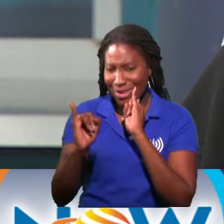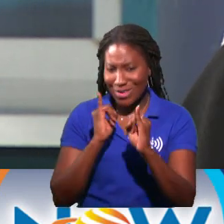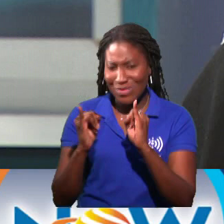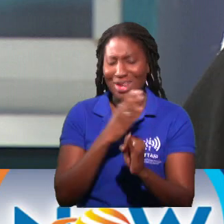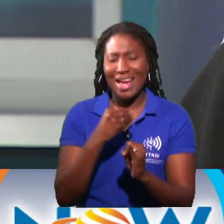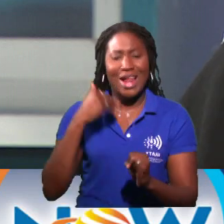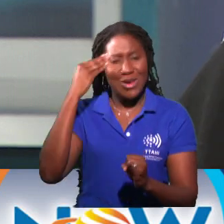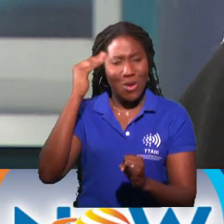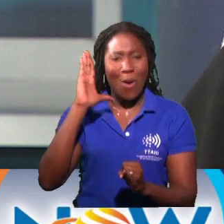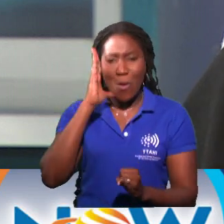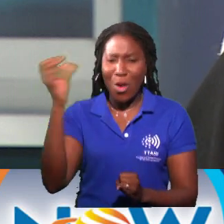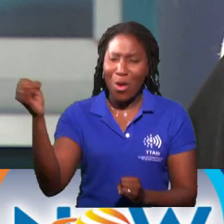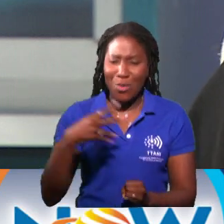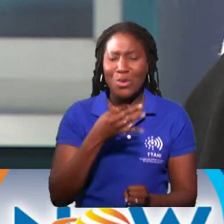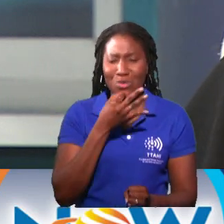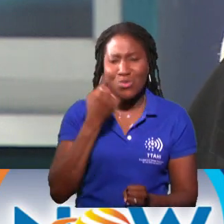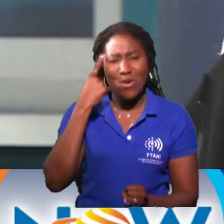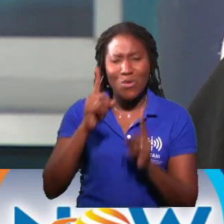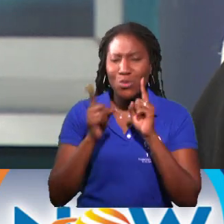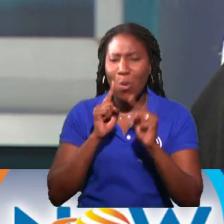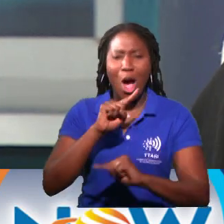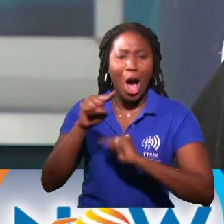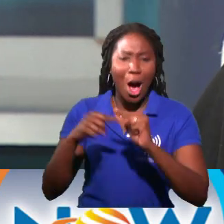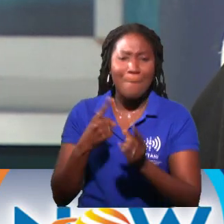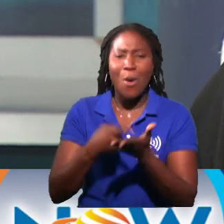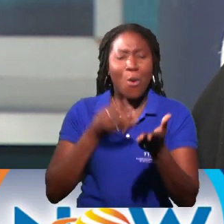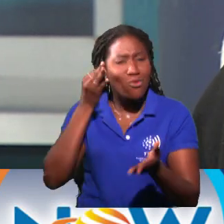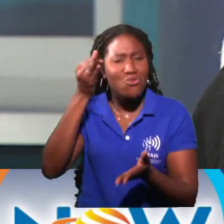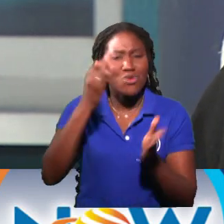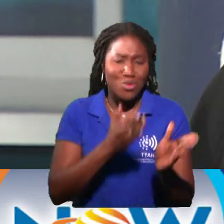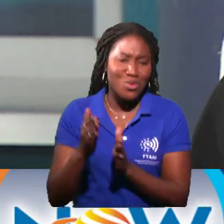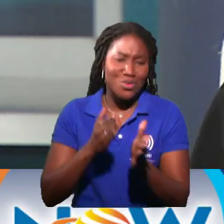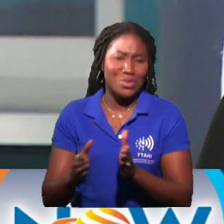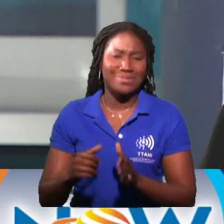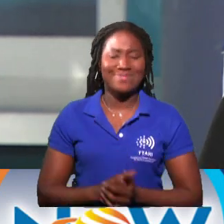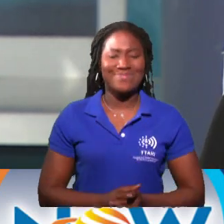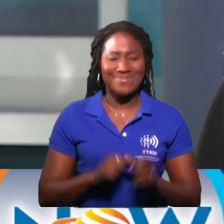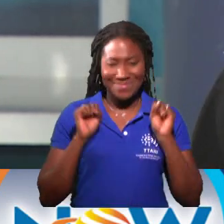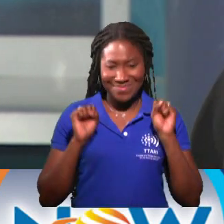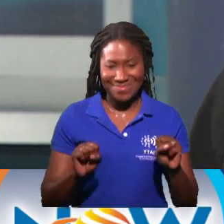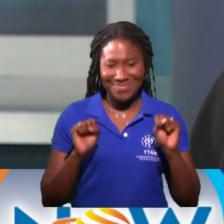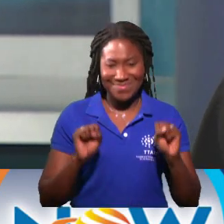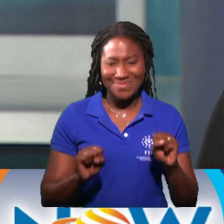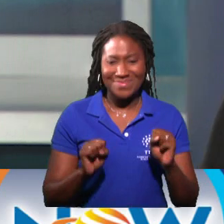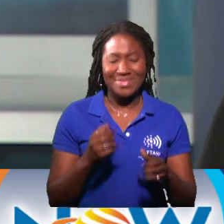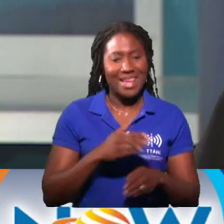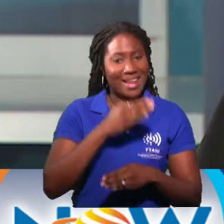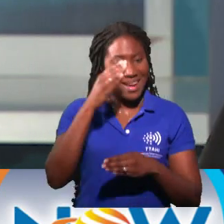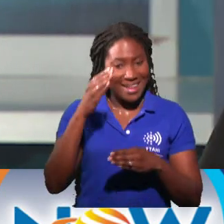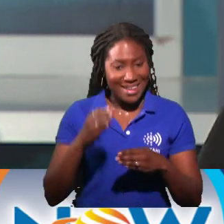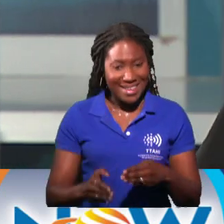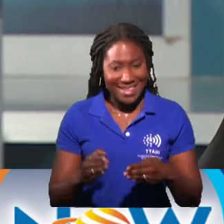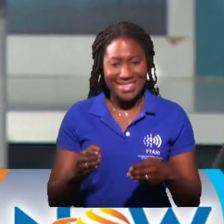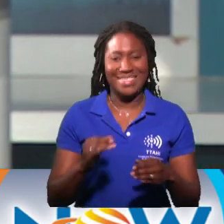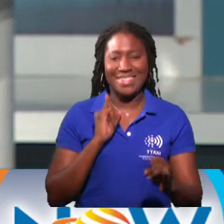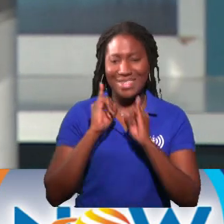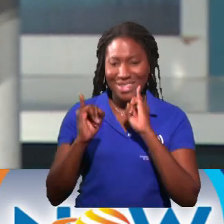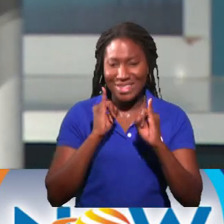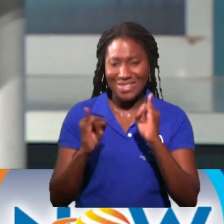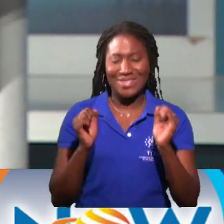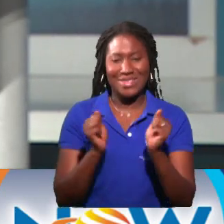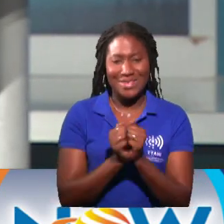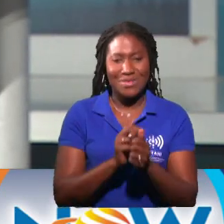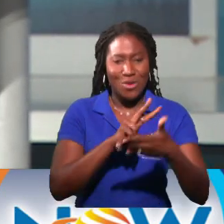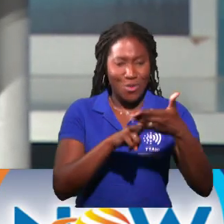And I know we're going to have you back on the show soon to talk about what more is to come with Bocas Lit Fest. Yes, of course. Excellent. This is Alette Liz Williams speaking to us